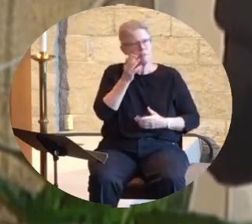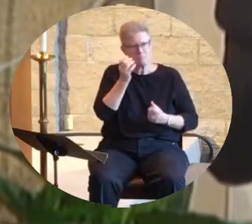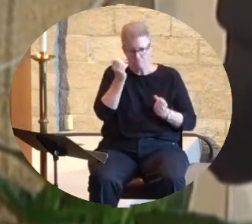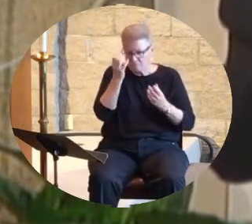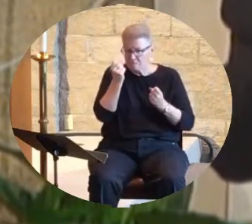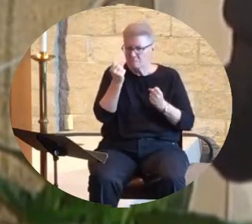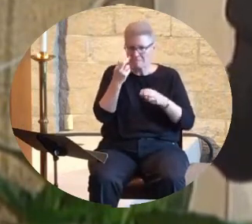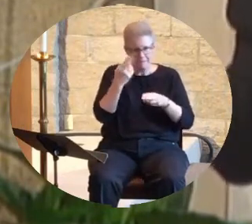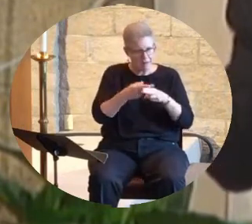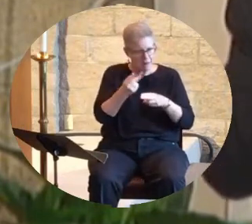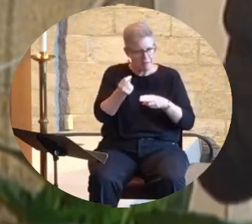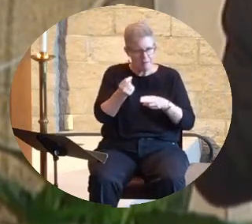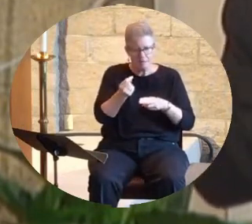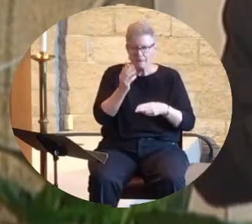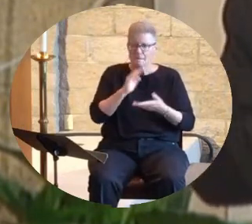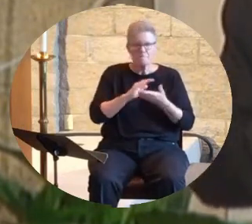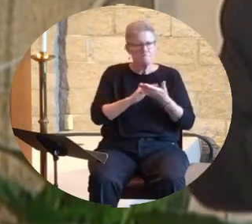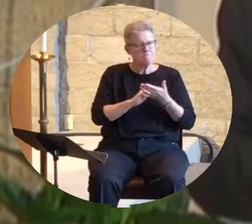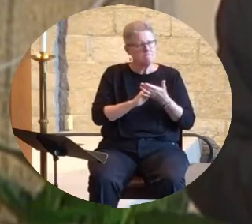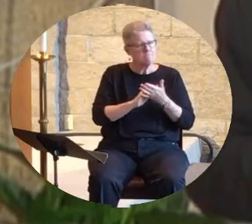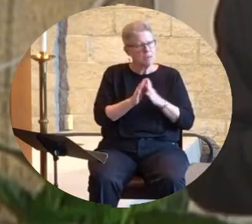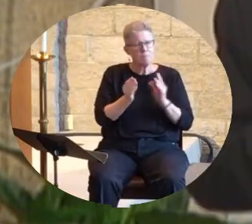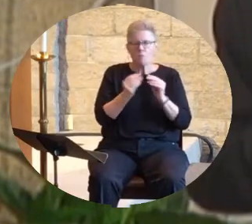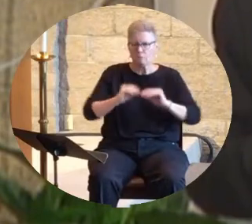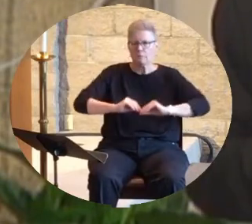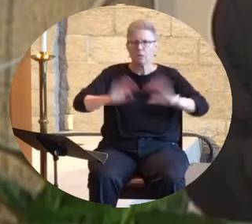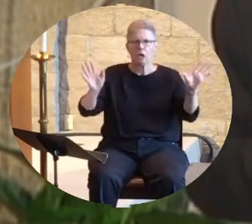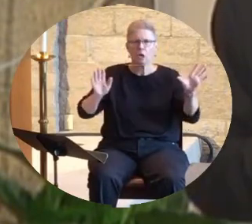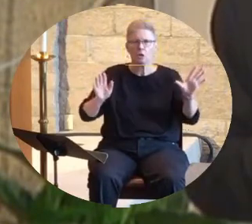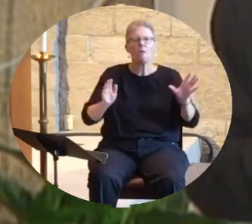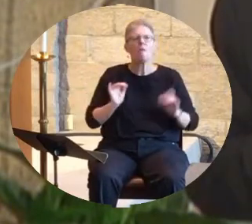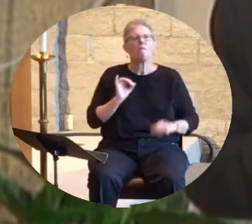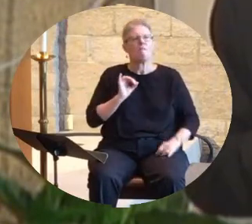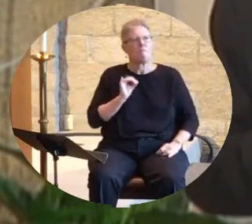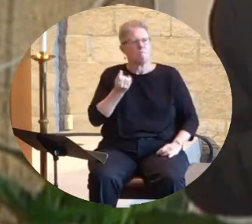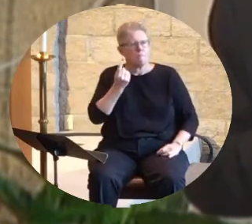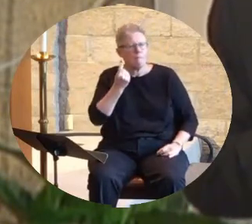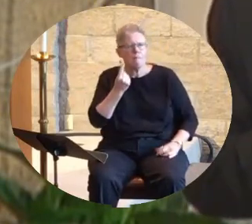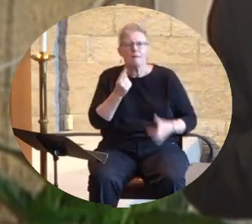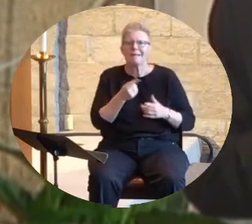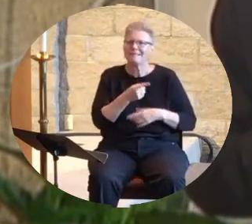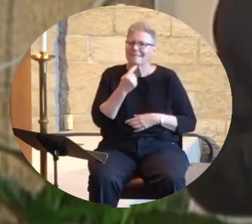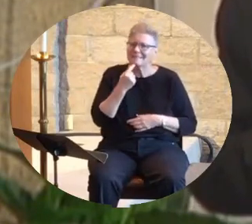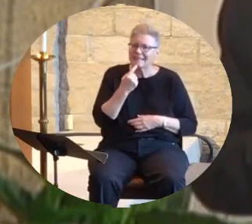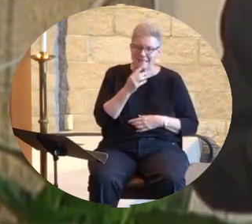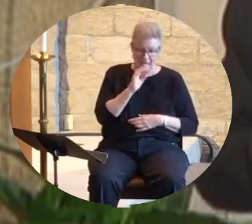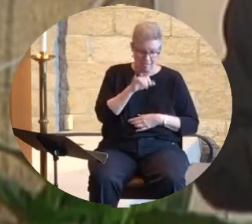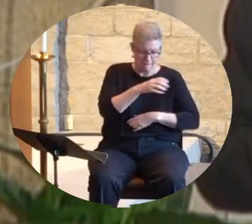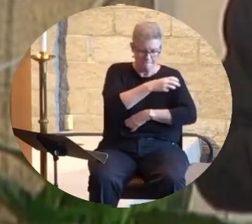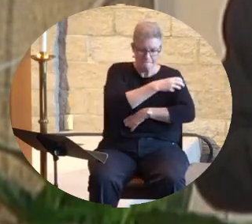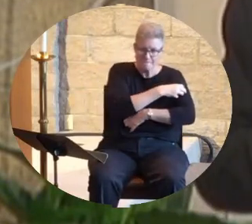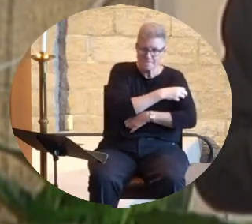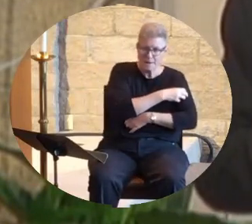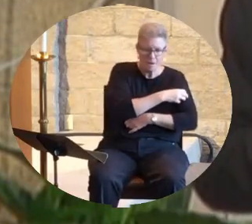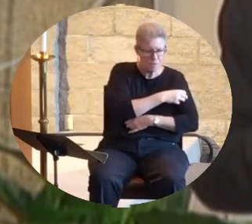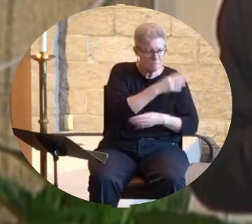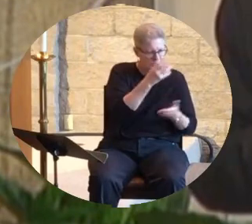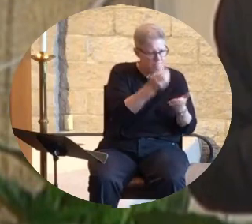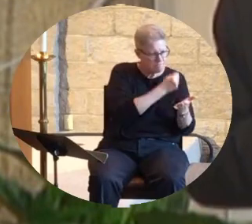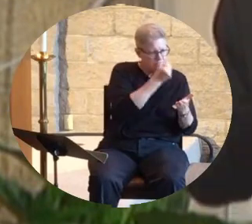us. And then he says, take this power into the stillness and to the